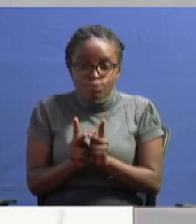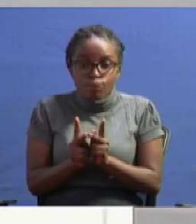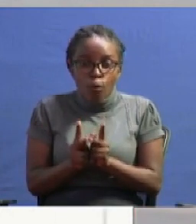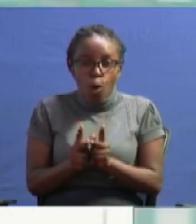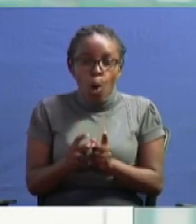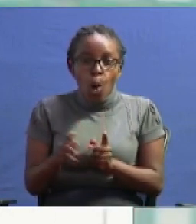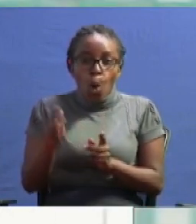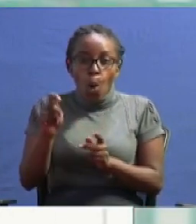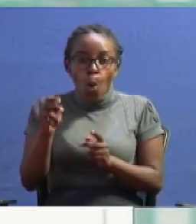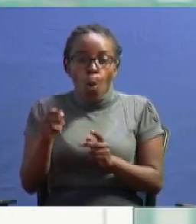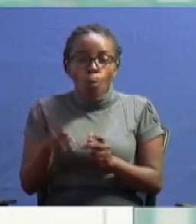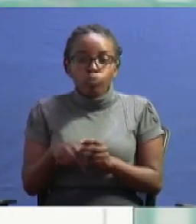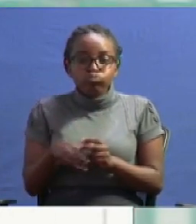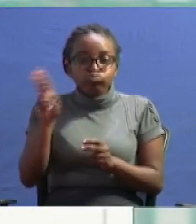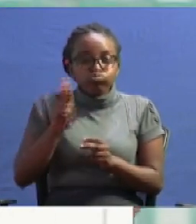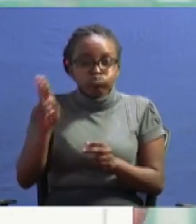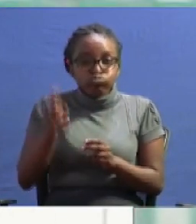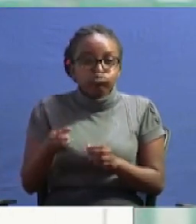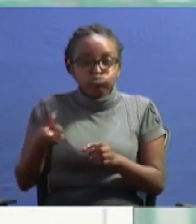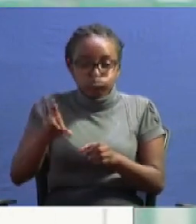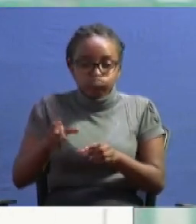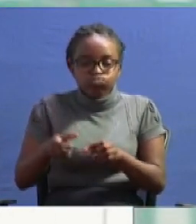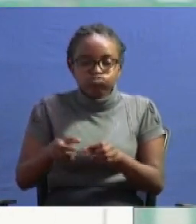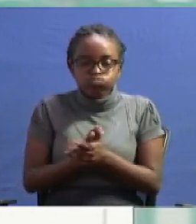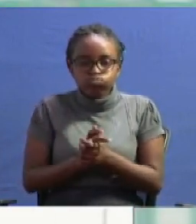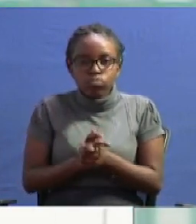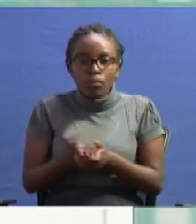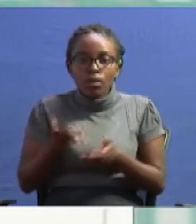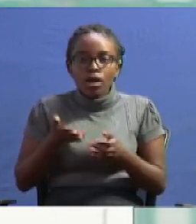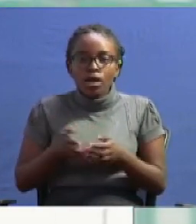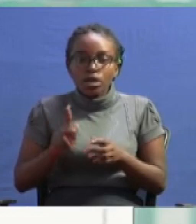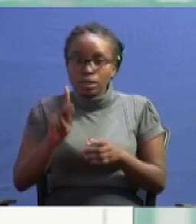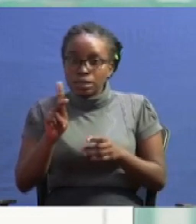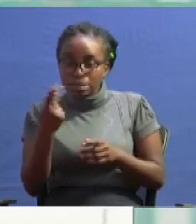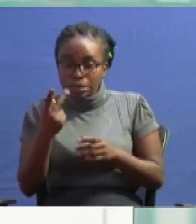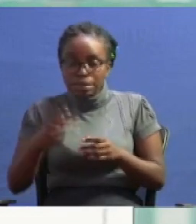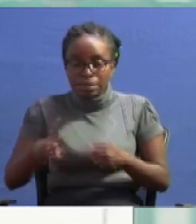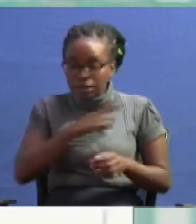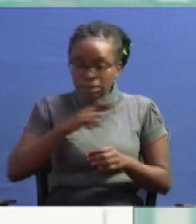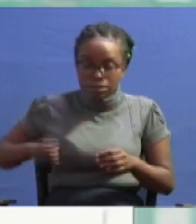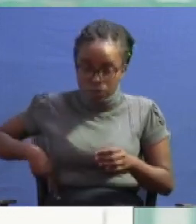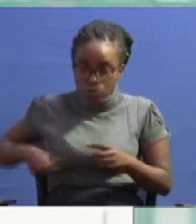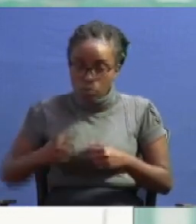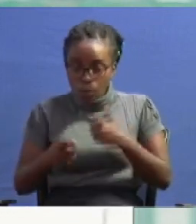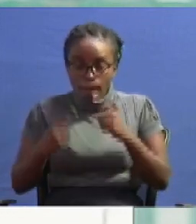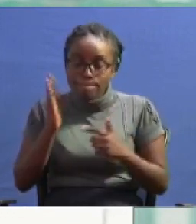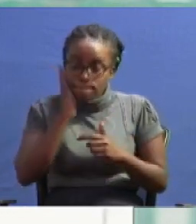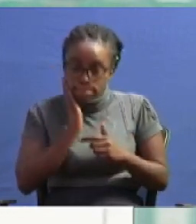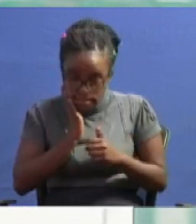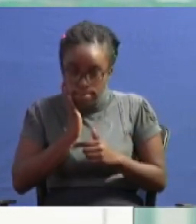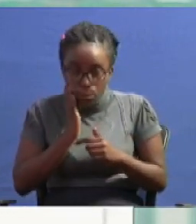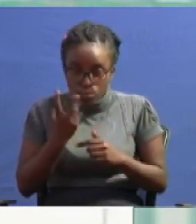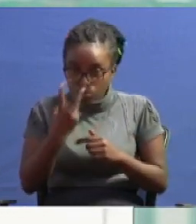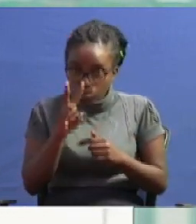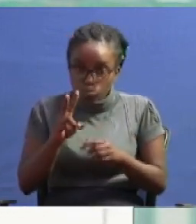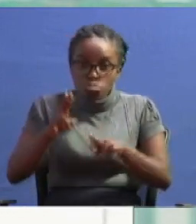a saying in the Mount Kenya region that says, what a man sees while seated, a boy cannot see when he's on top of a